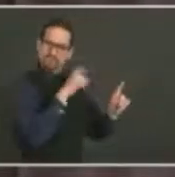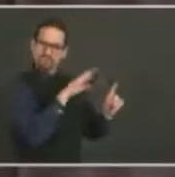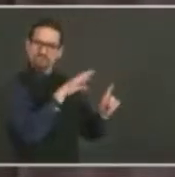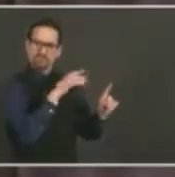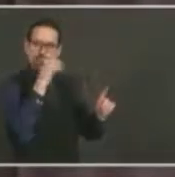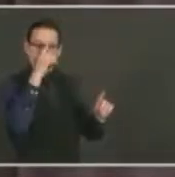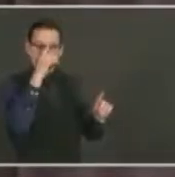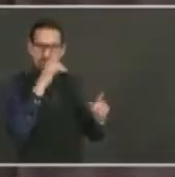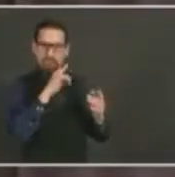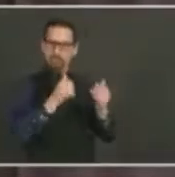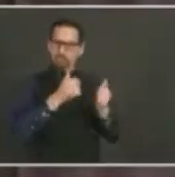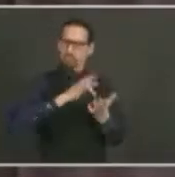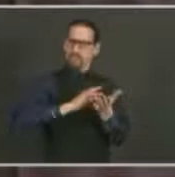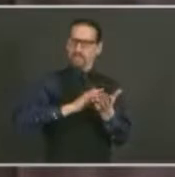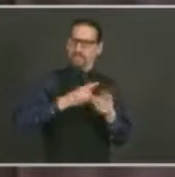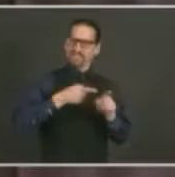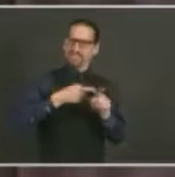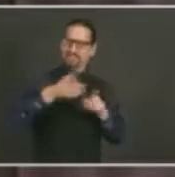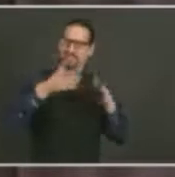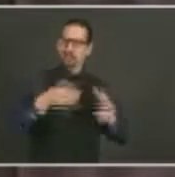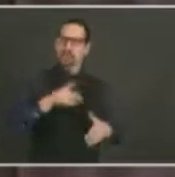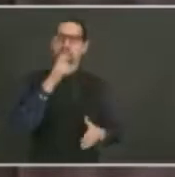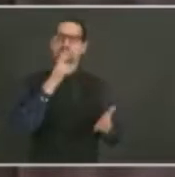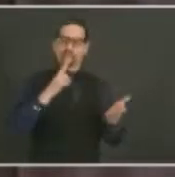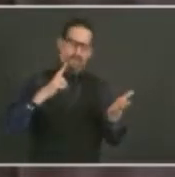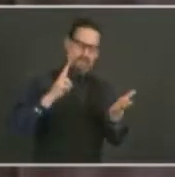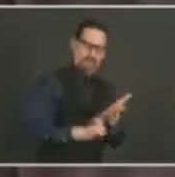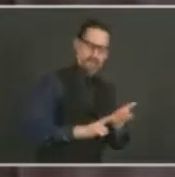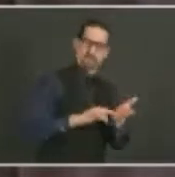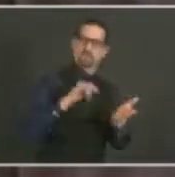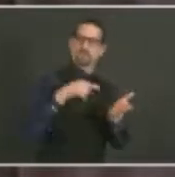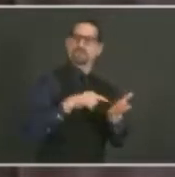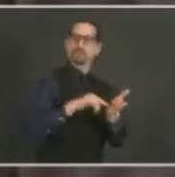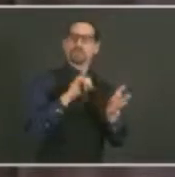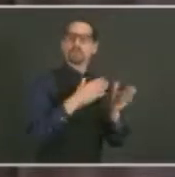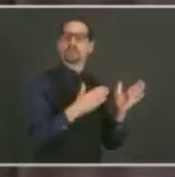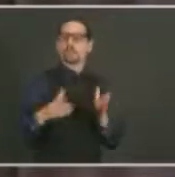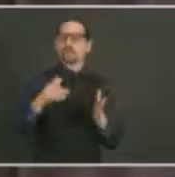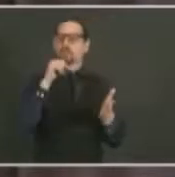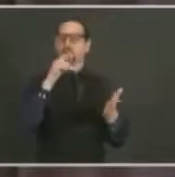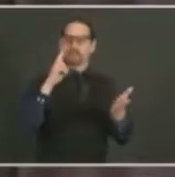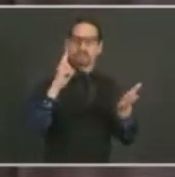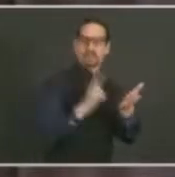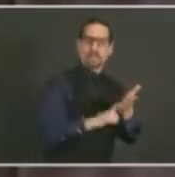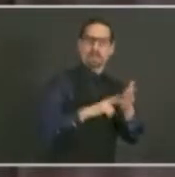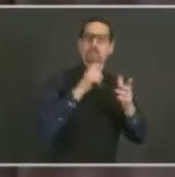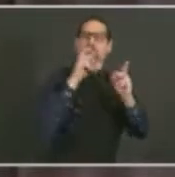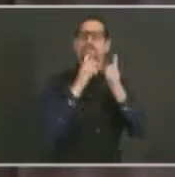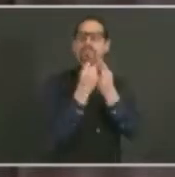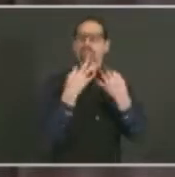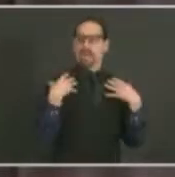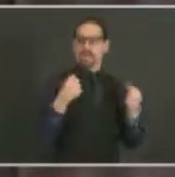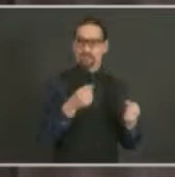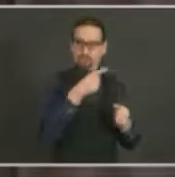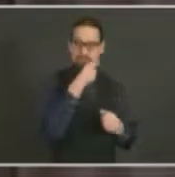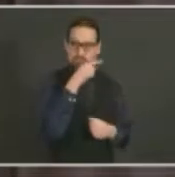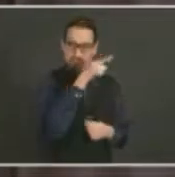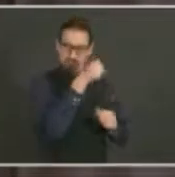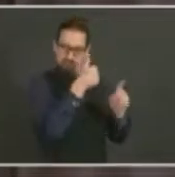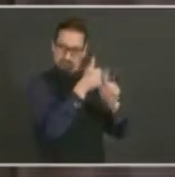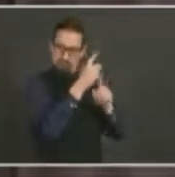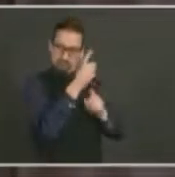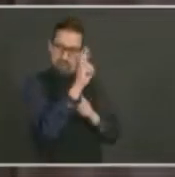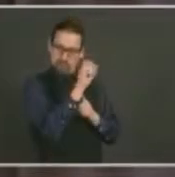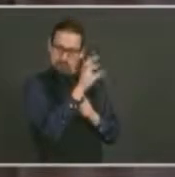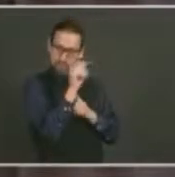signed off on this plan that are not inside the Department of Health. Who have you said that there was a consultation that took place